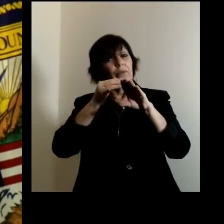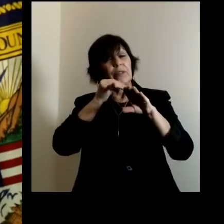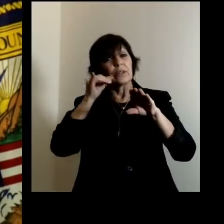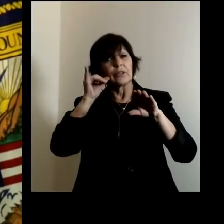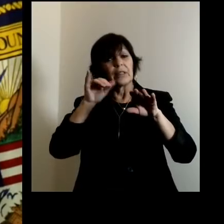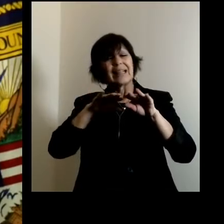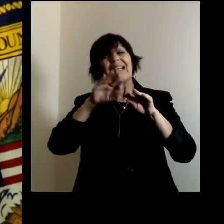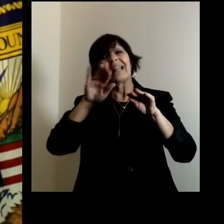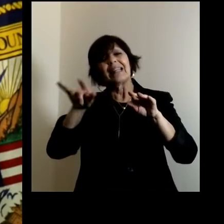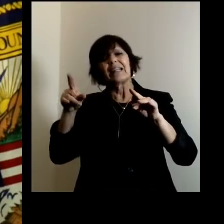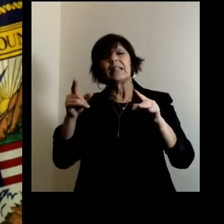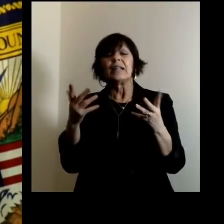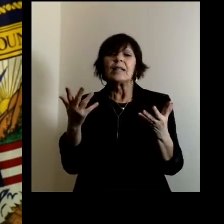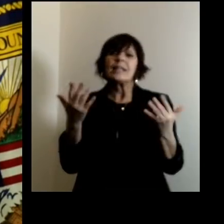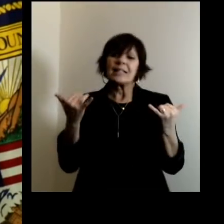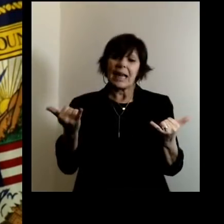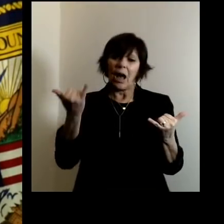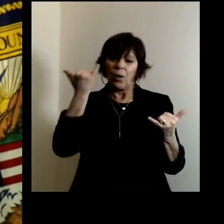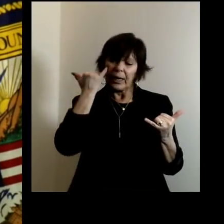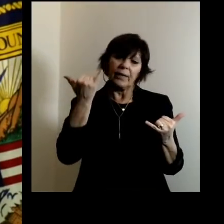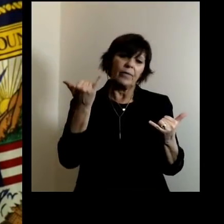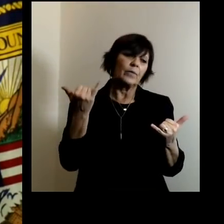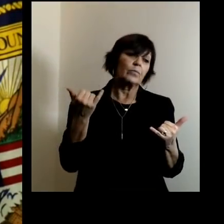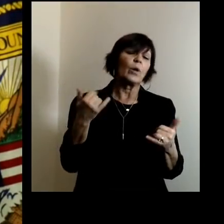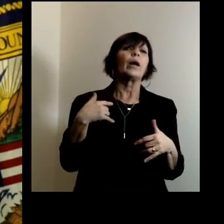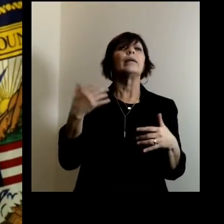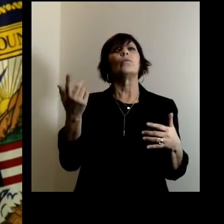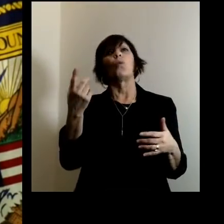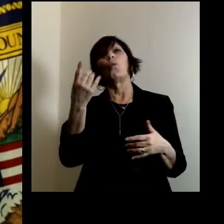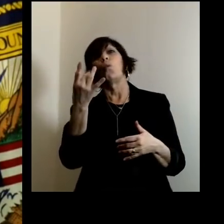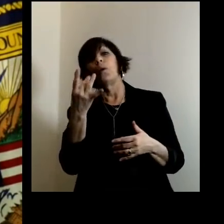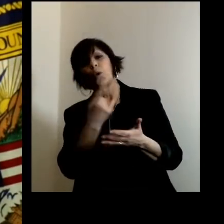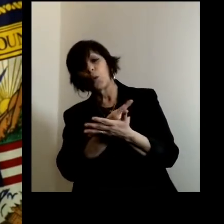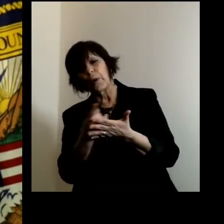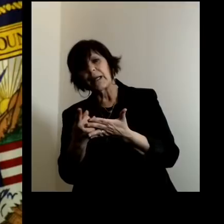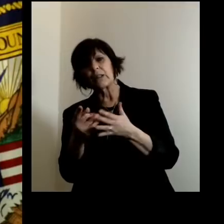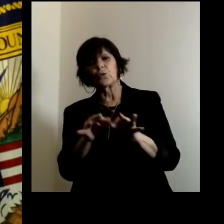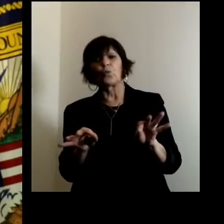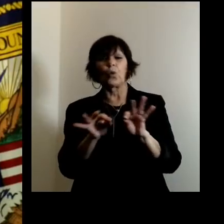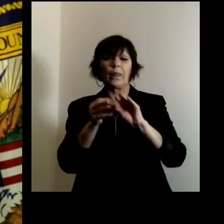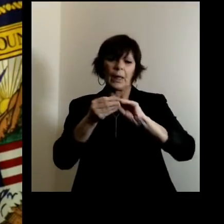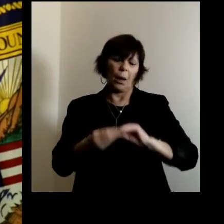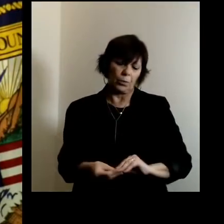that's a concern. So now if we go through, let's say, another week's worth of data, we get data, and here we are